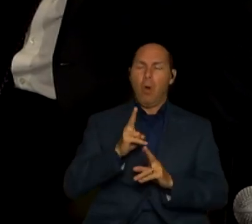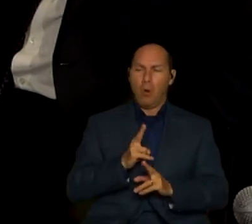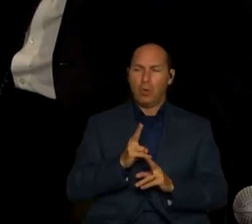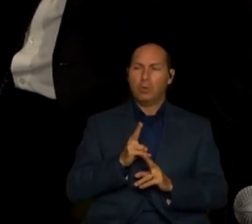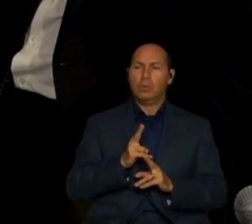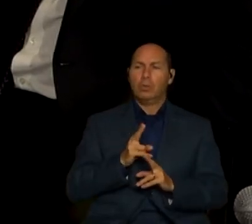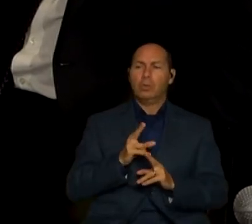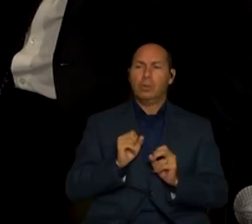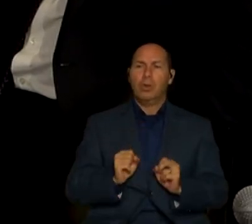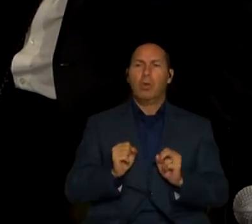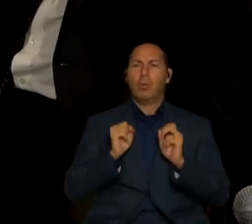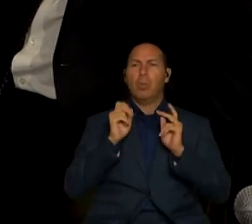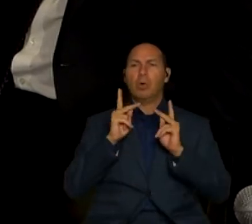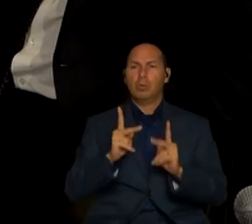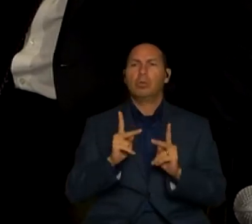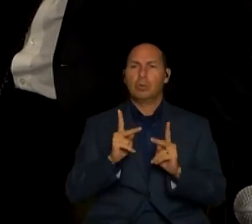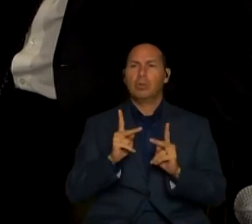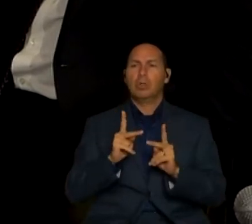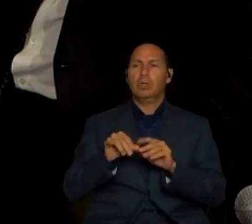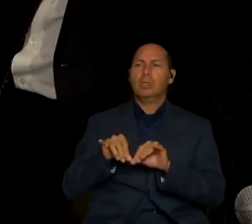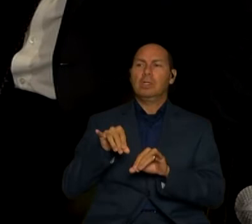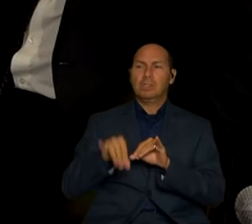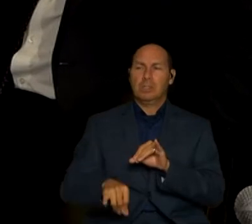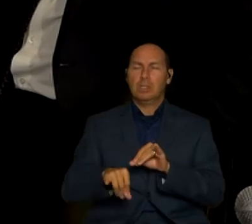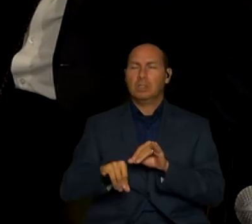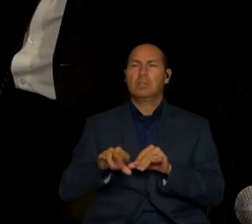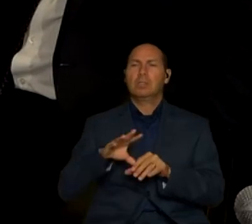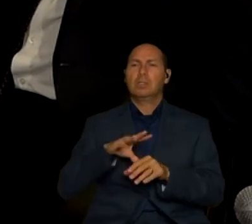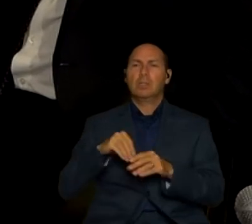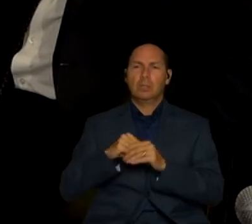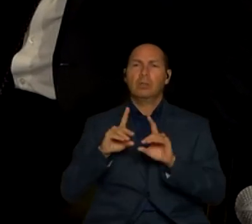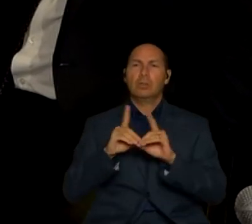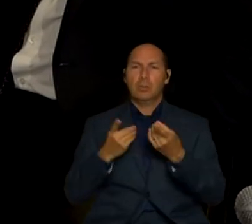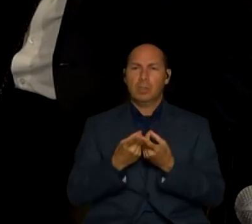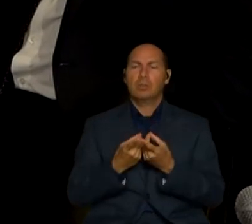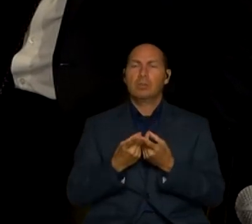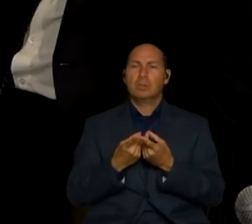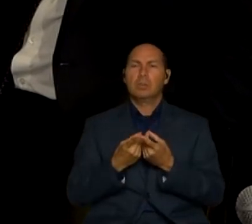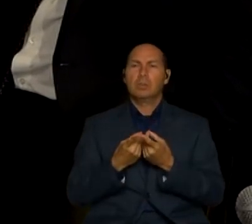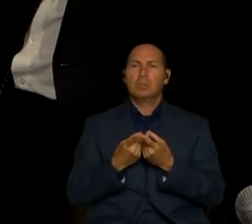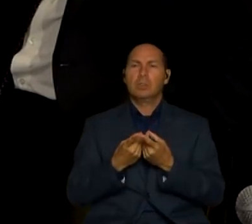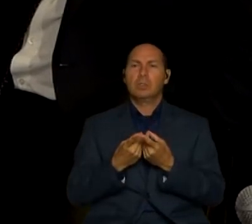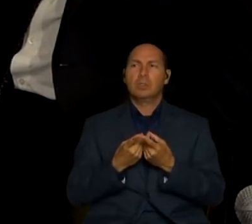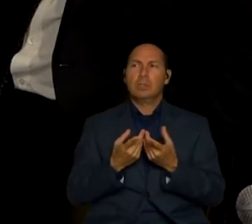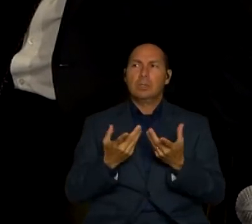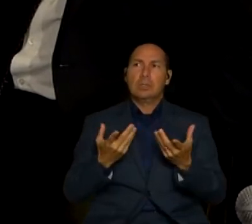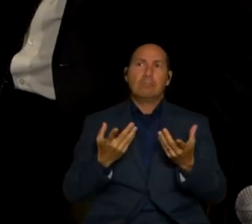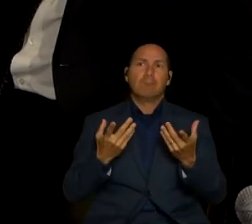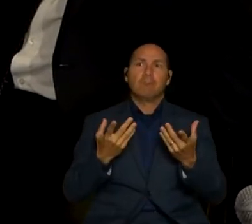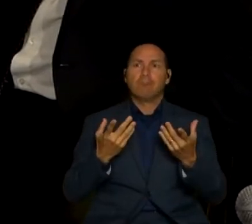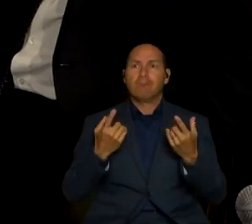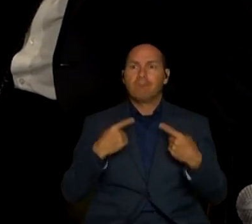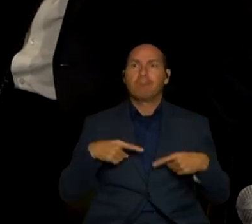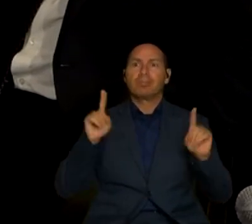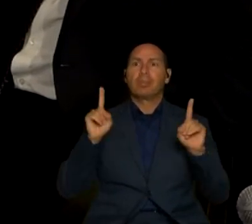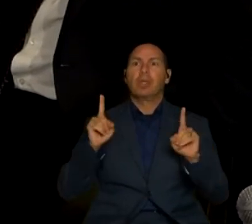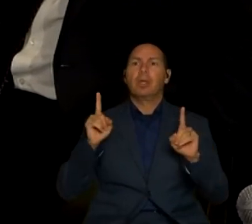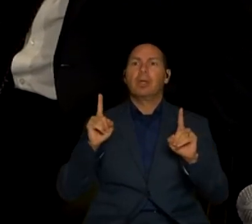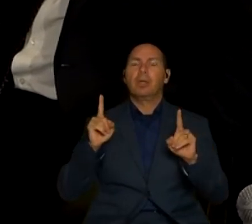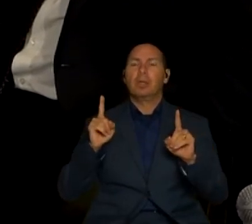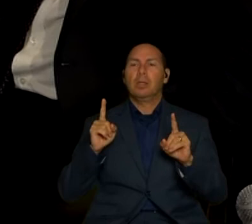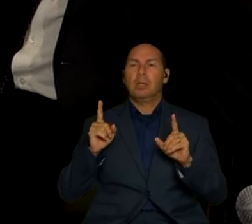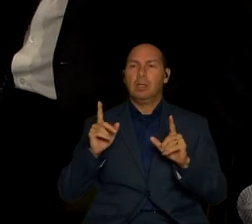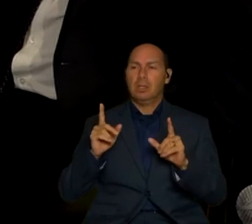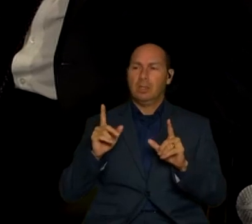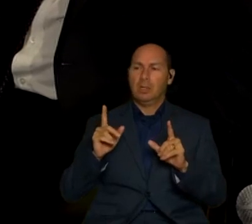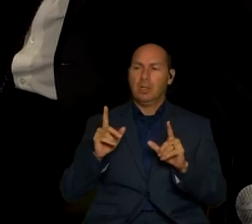stay in the Department of Treasury, that finally we were changing the views of